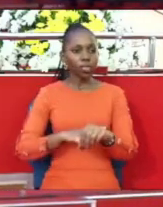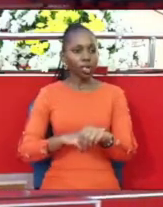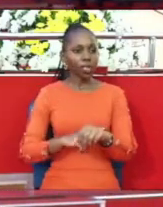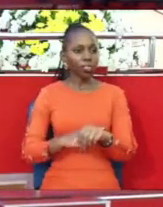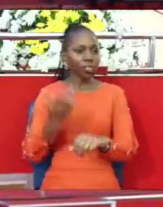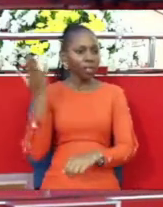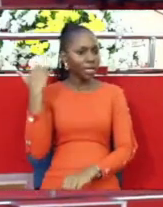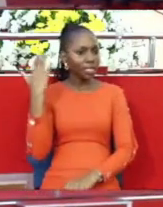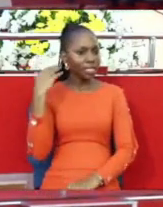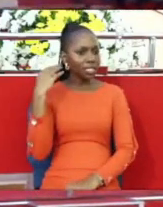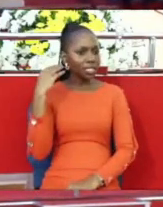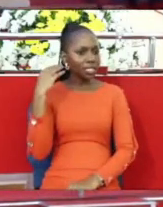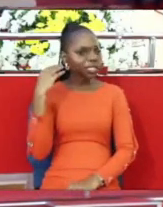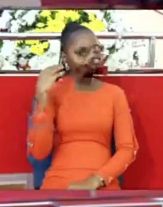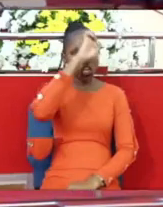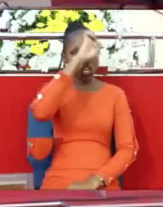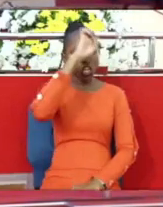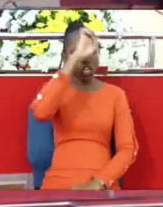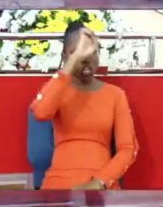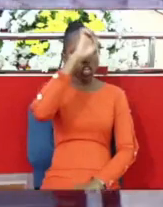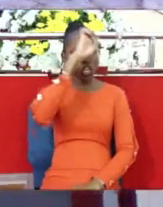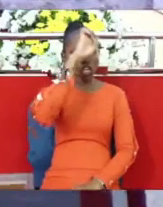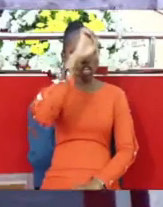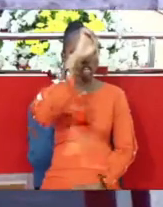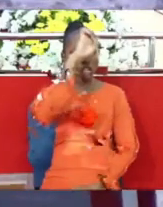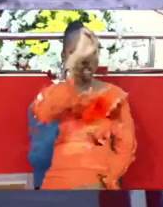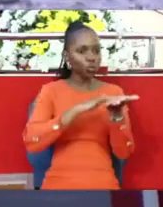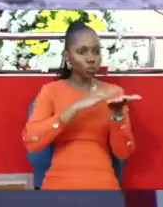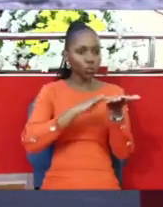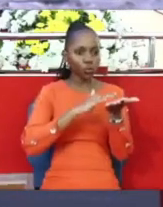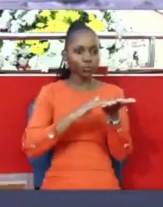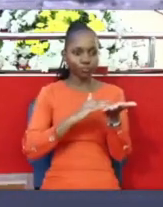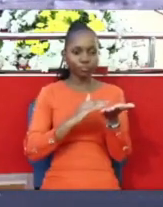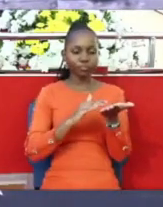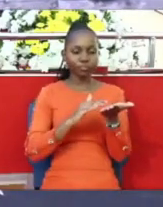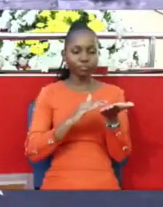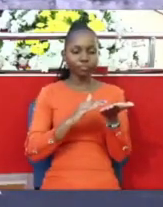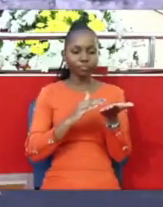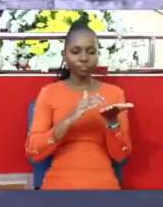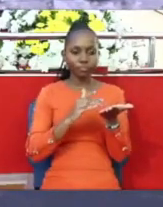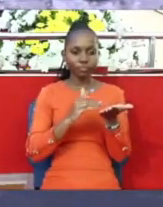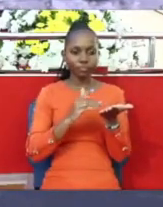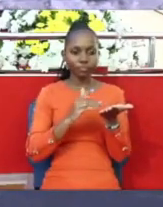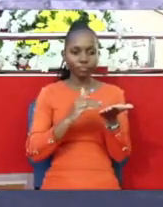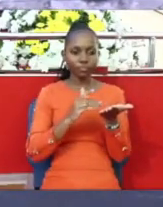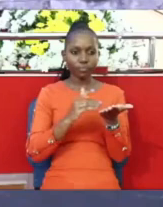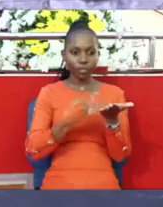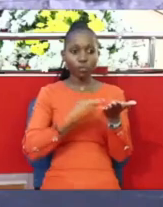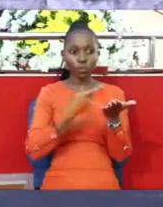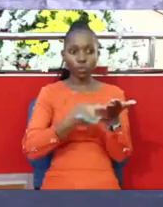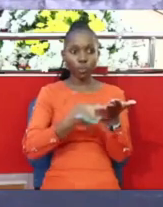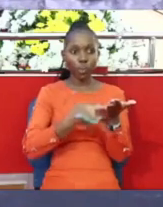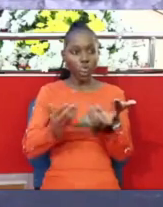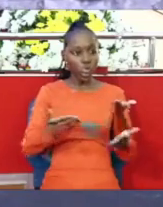Muzungus, who colonized us, walio tutawala, wherever they went, they made a fort. Kila walipoenda walifanya